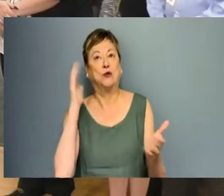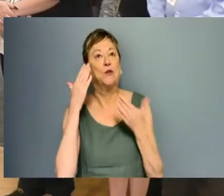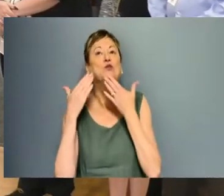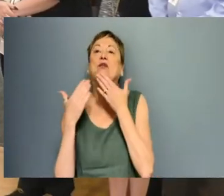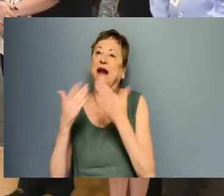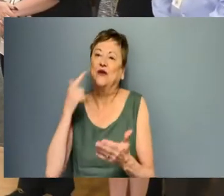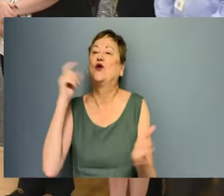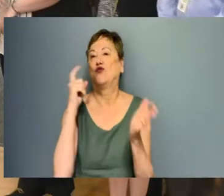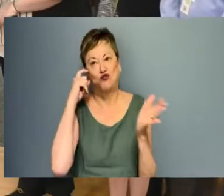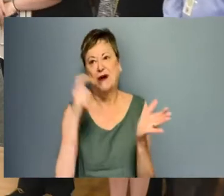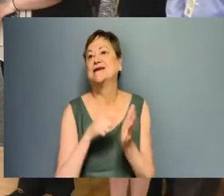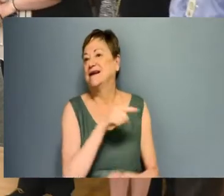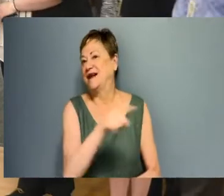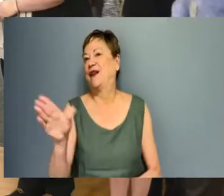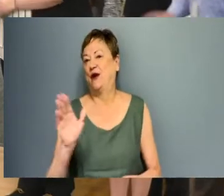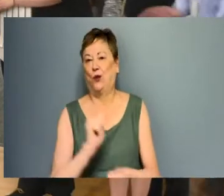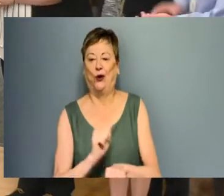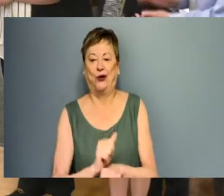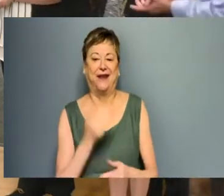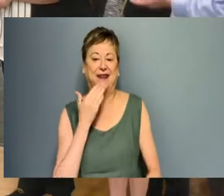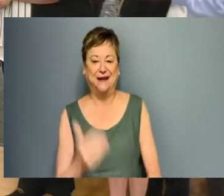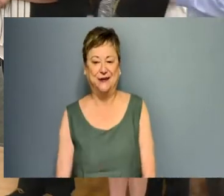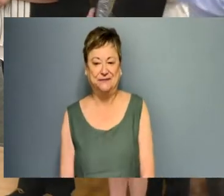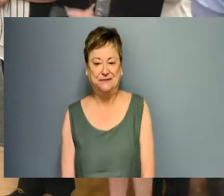Thank you. Thank you. Thank you.